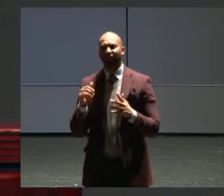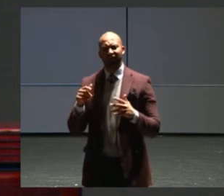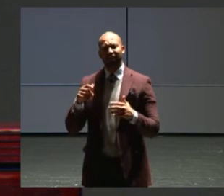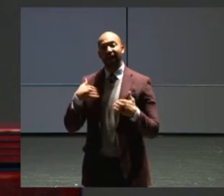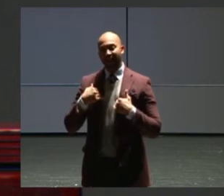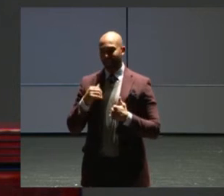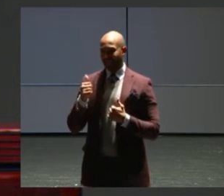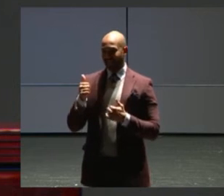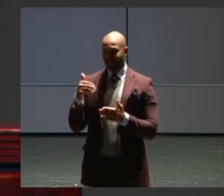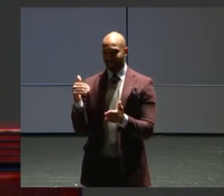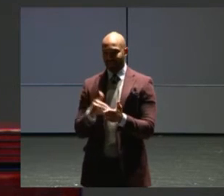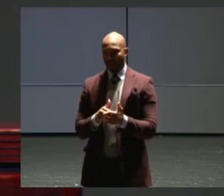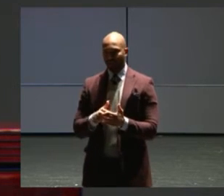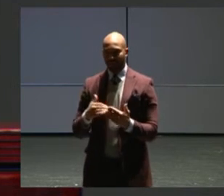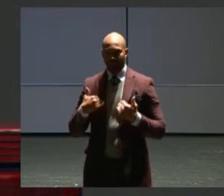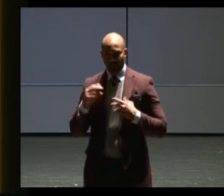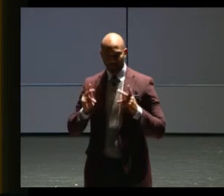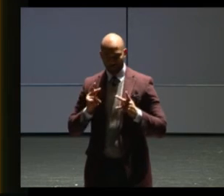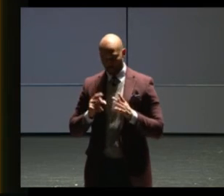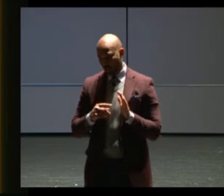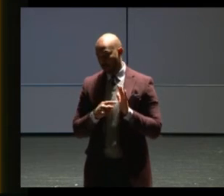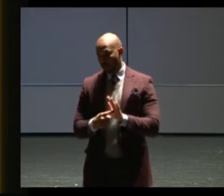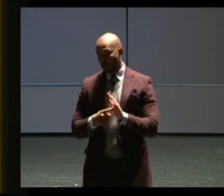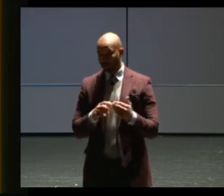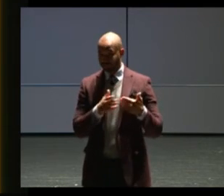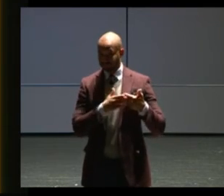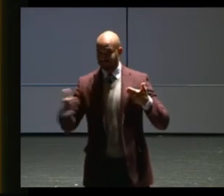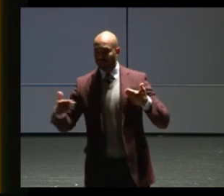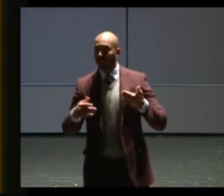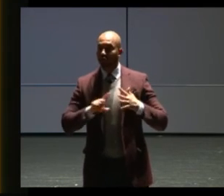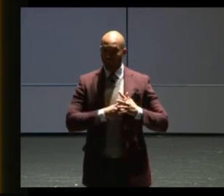10,000 adolescents over the course of 10 years.